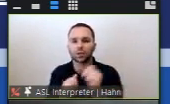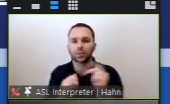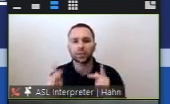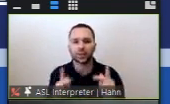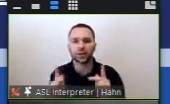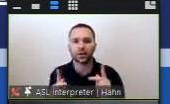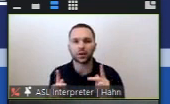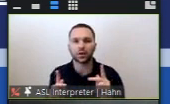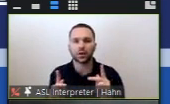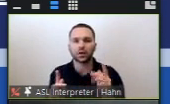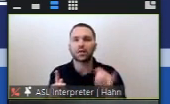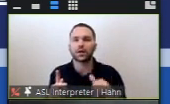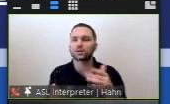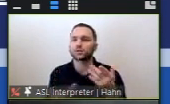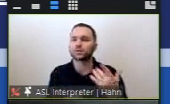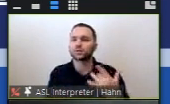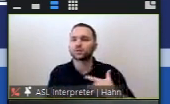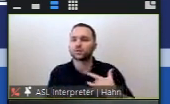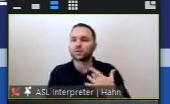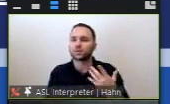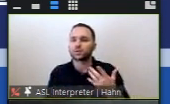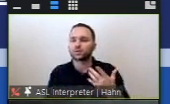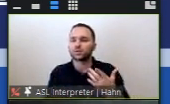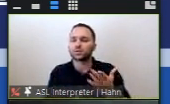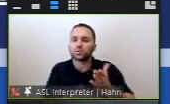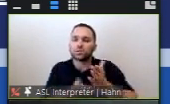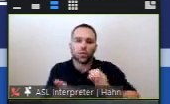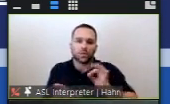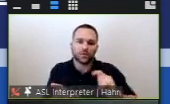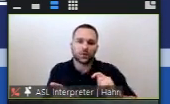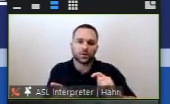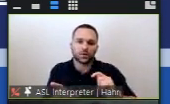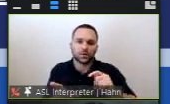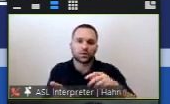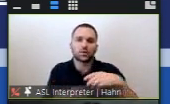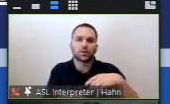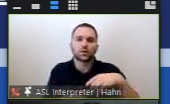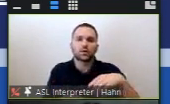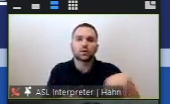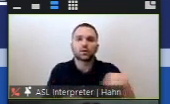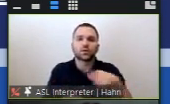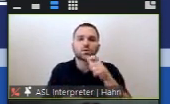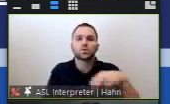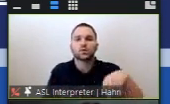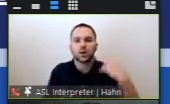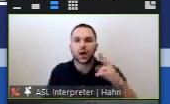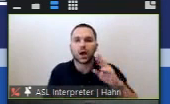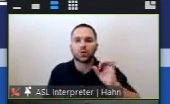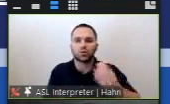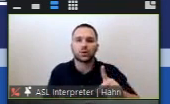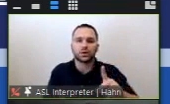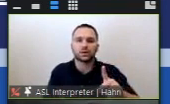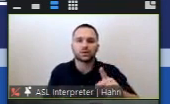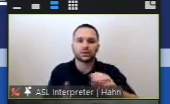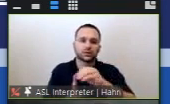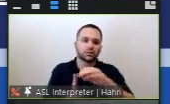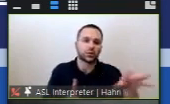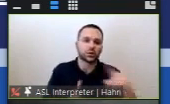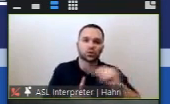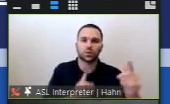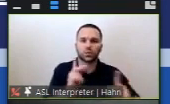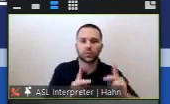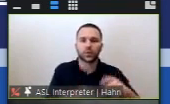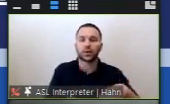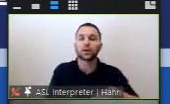of the story. That's just the population that is at greatest risk of being exposed to other individuals. The other possibility is some